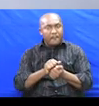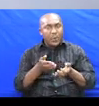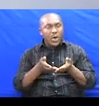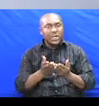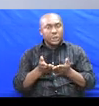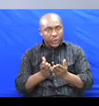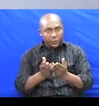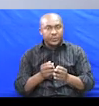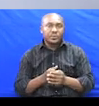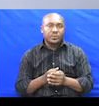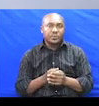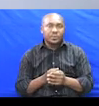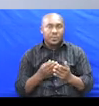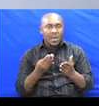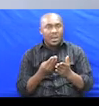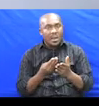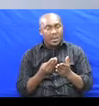of production